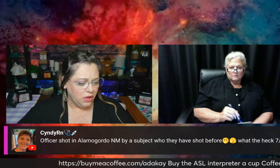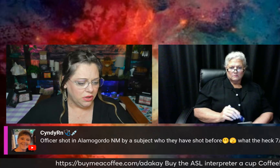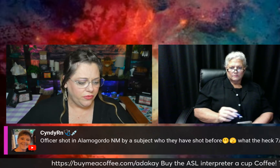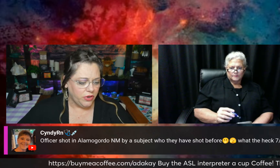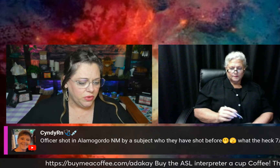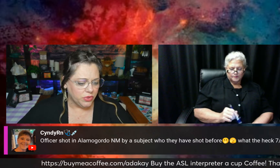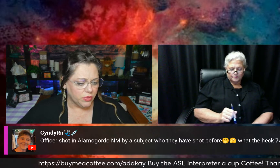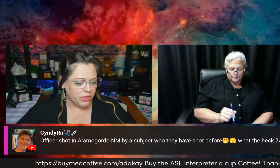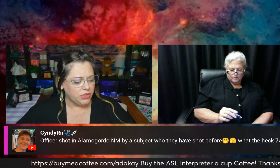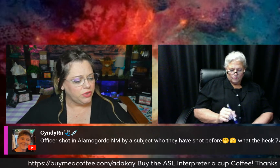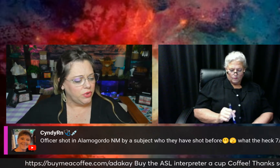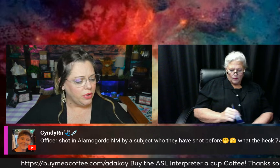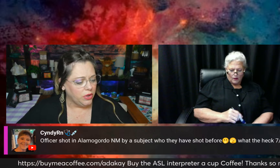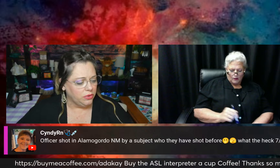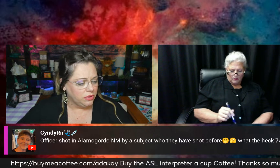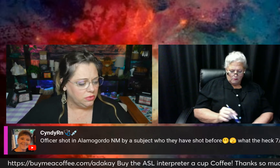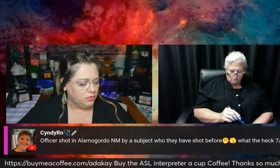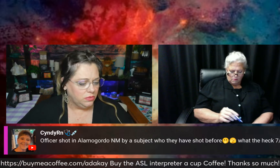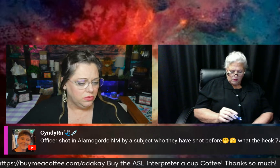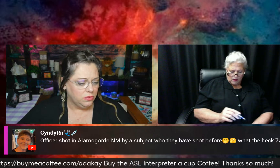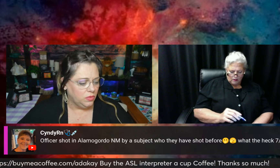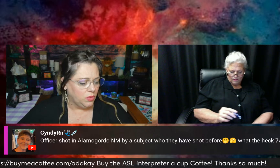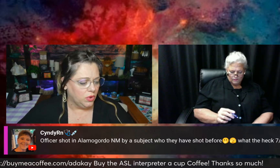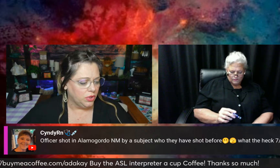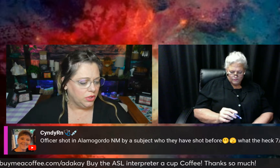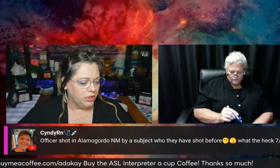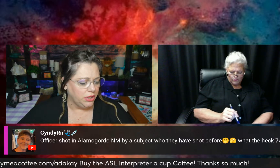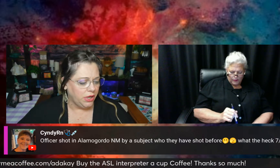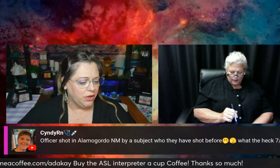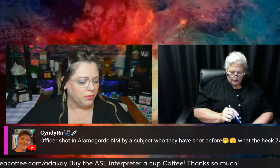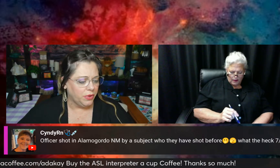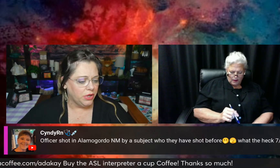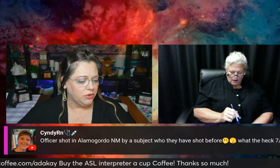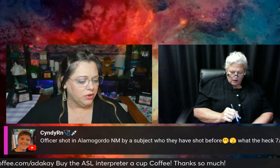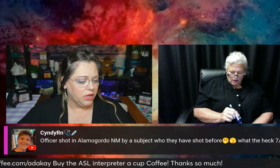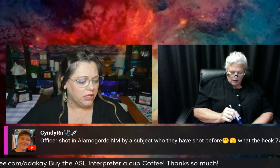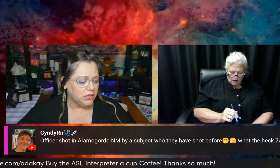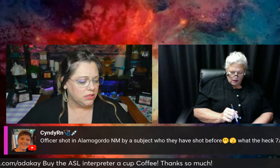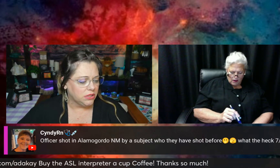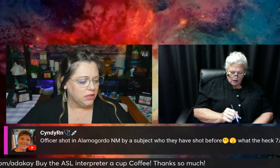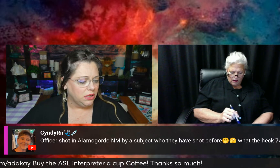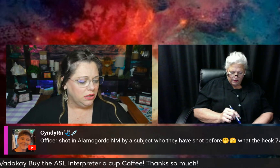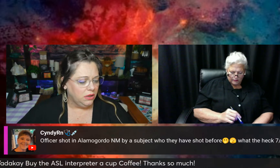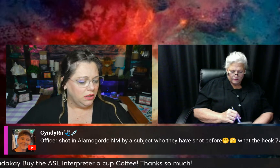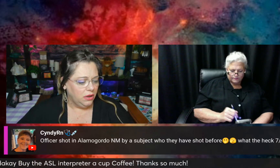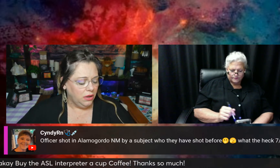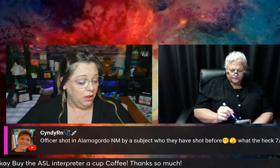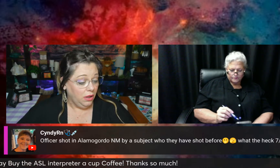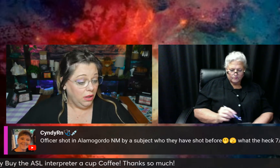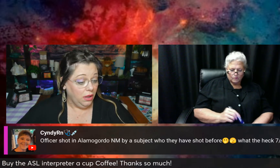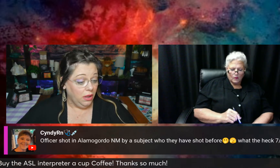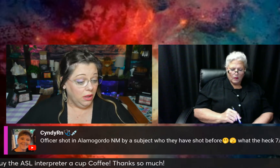The defendant was arrested, no bond warrant in any other pending drug cases.